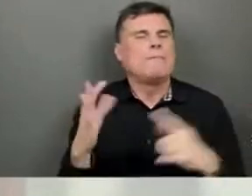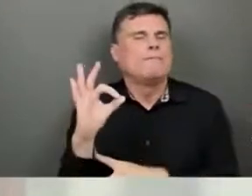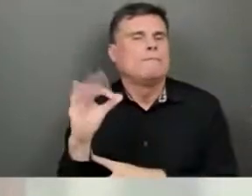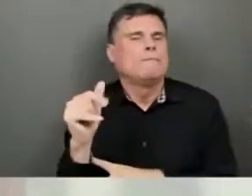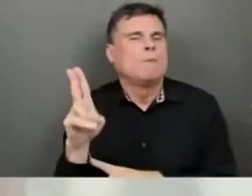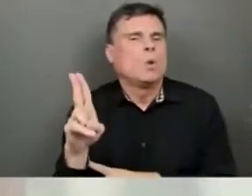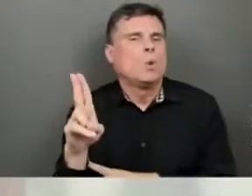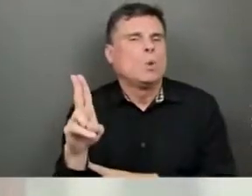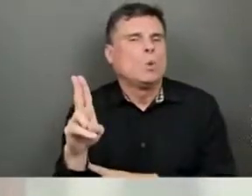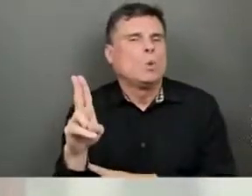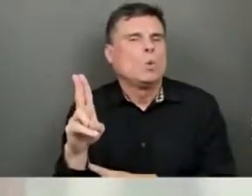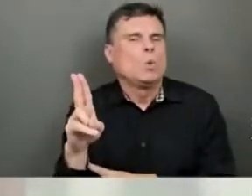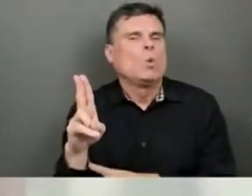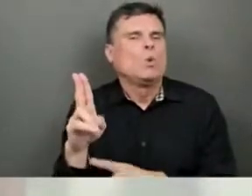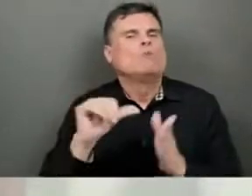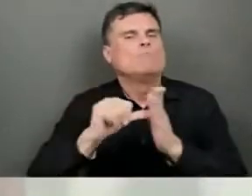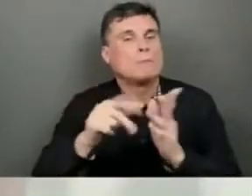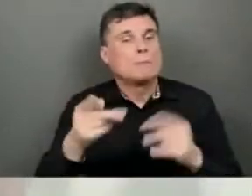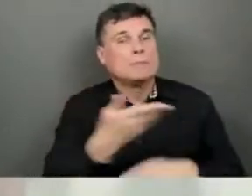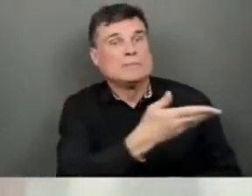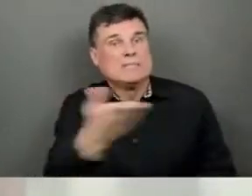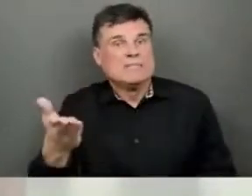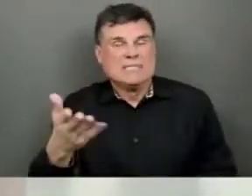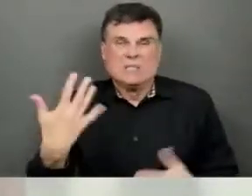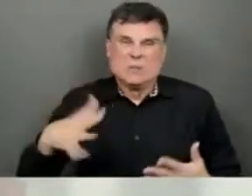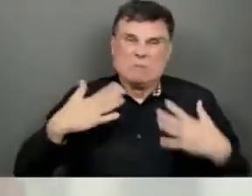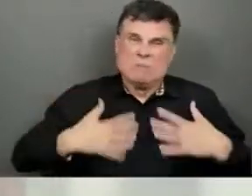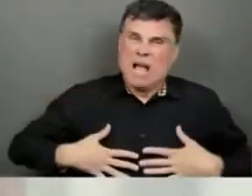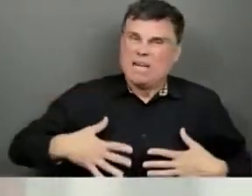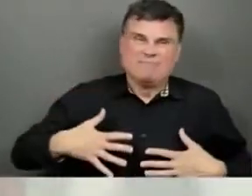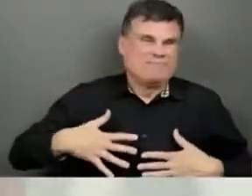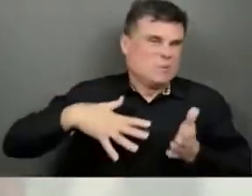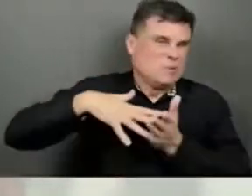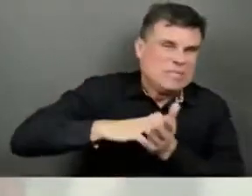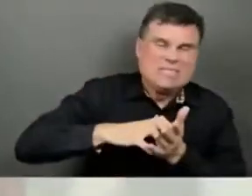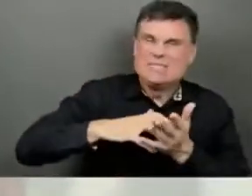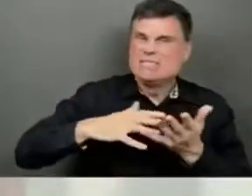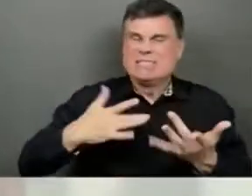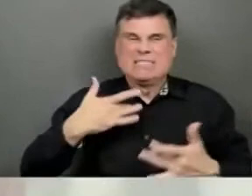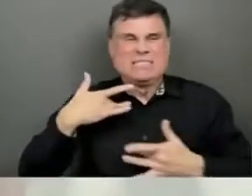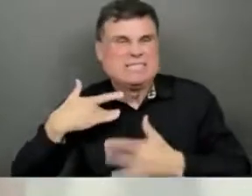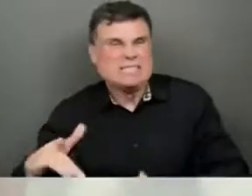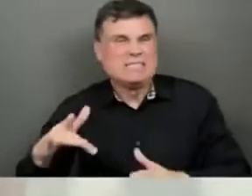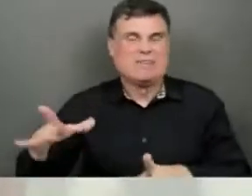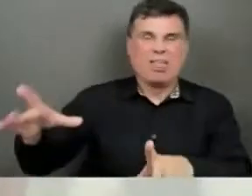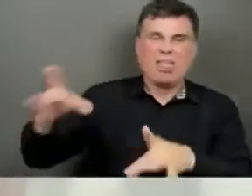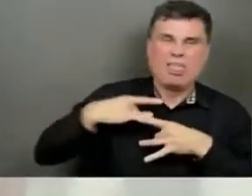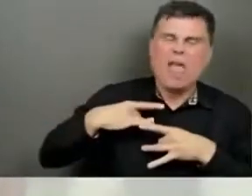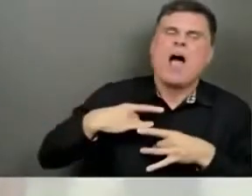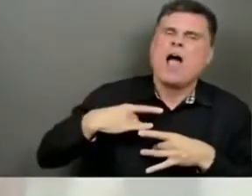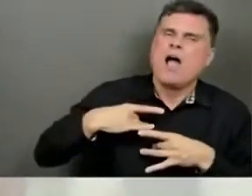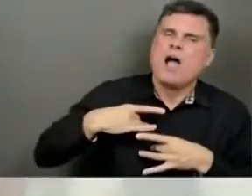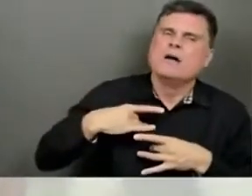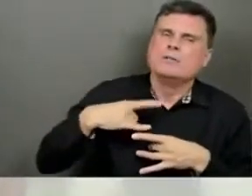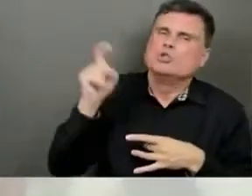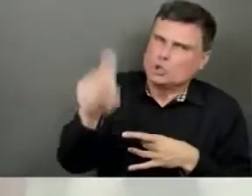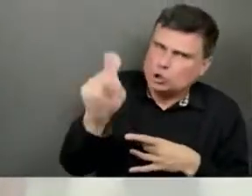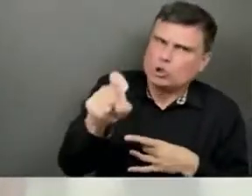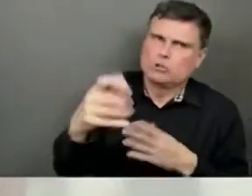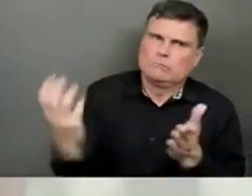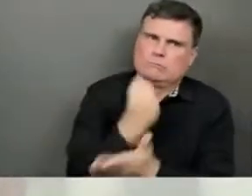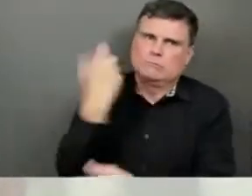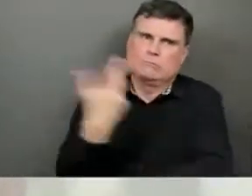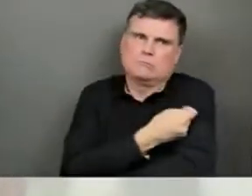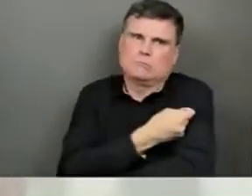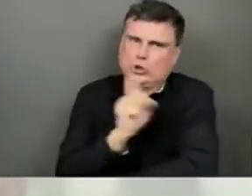who need it most. So that's this year. What's going to happen in the following year? I